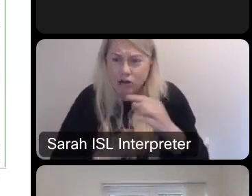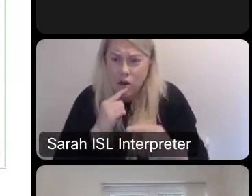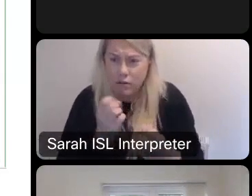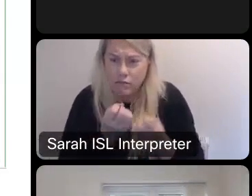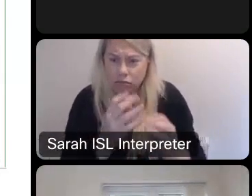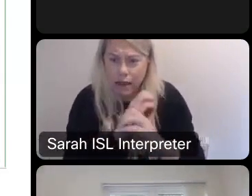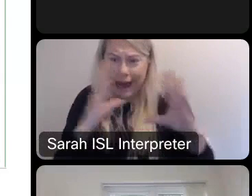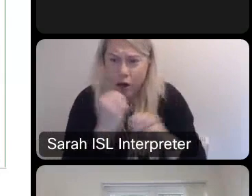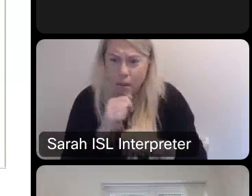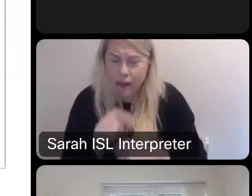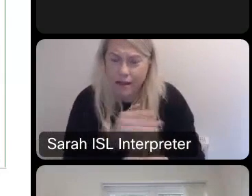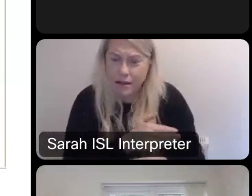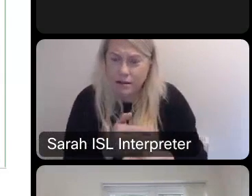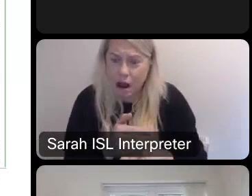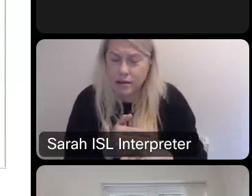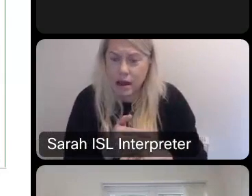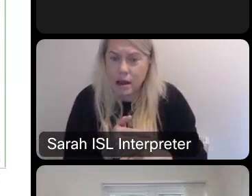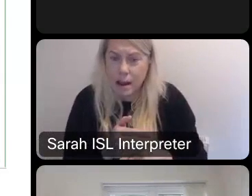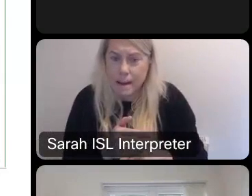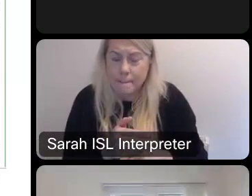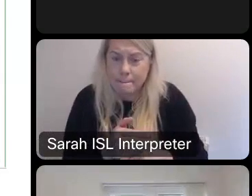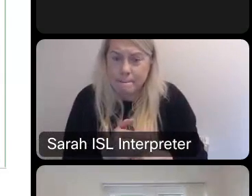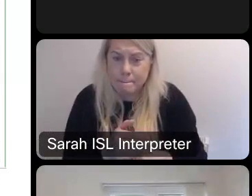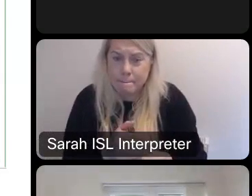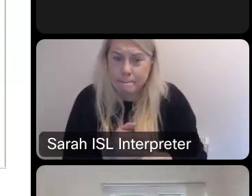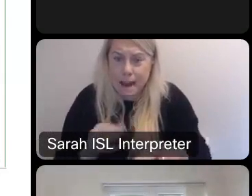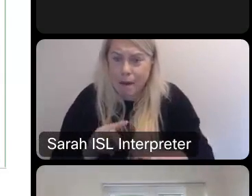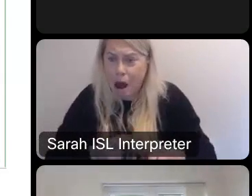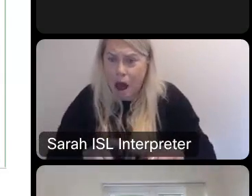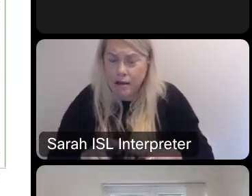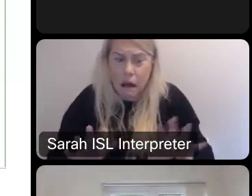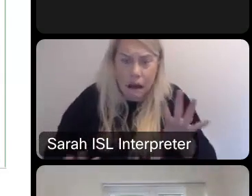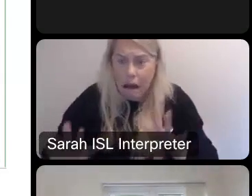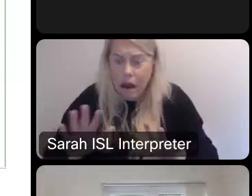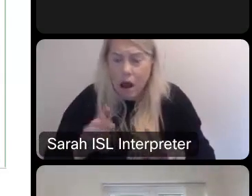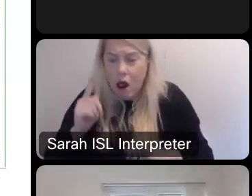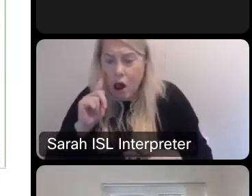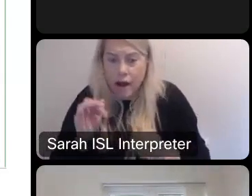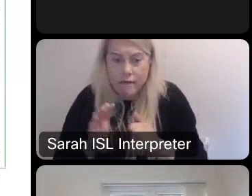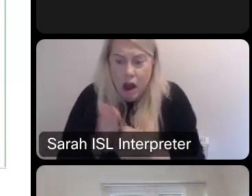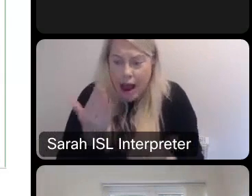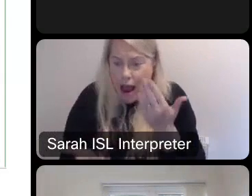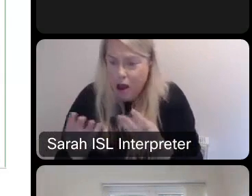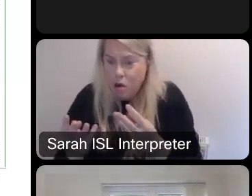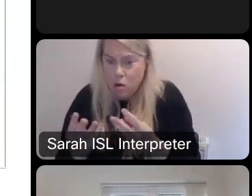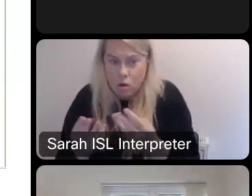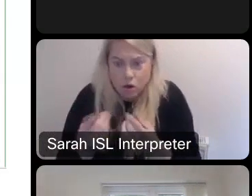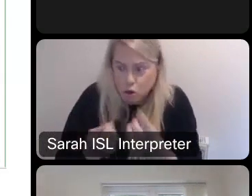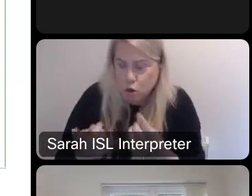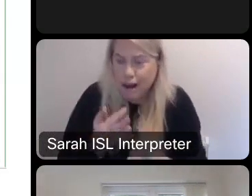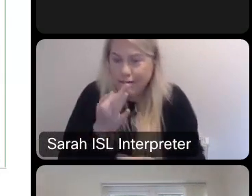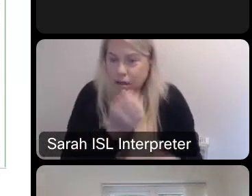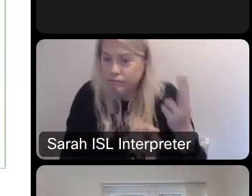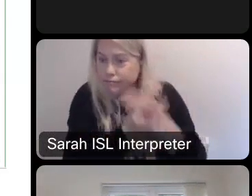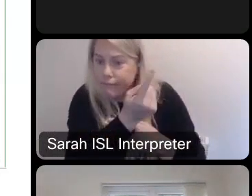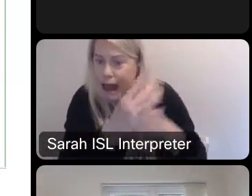work. People are not going scrambling looking, I suppose, for solutions and numbers then when something does happen, because as we know, unfortunately,